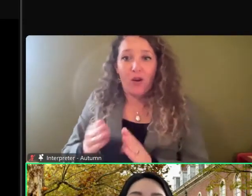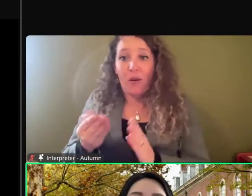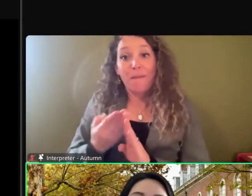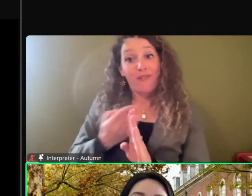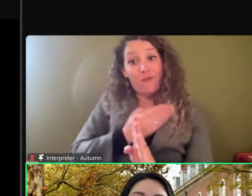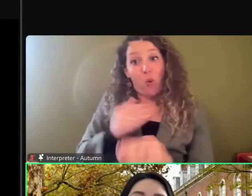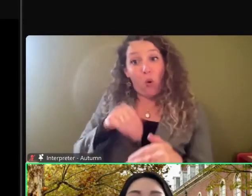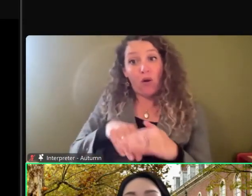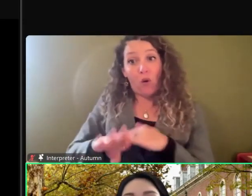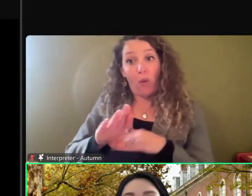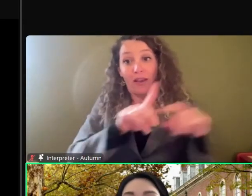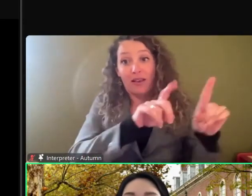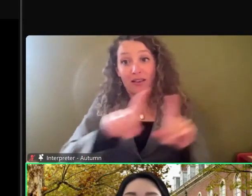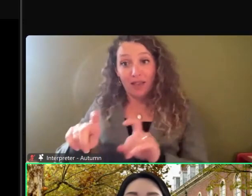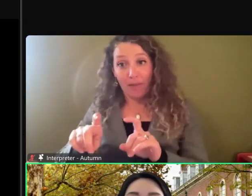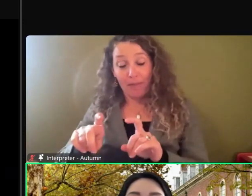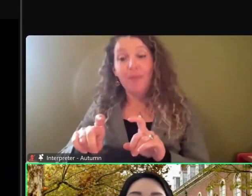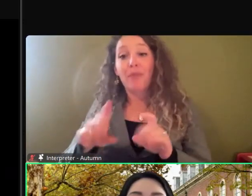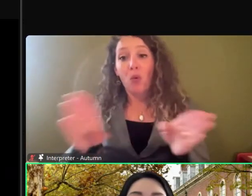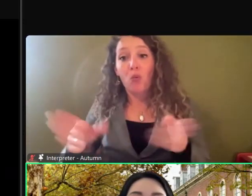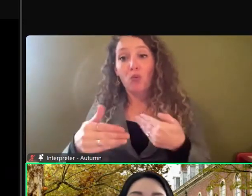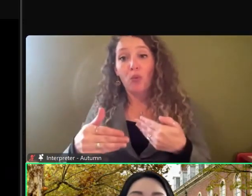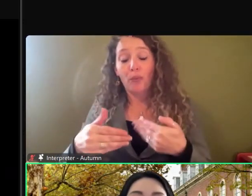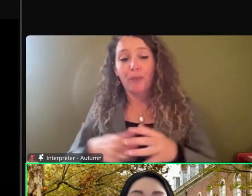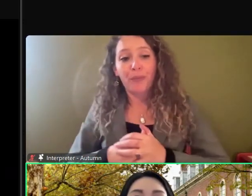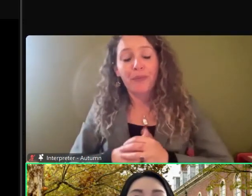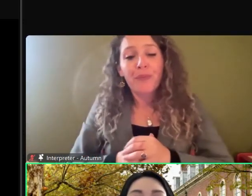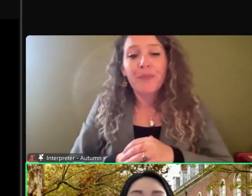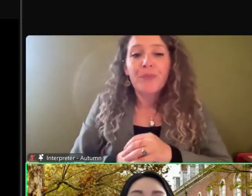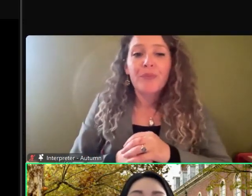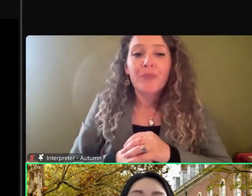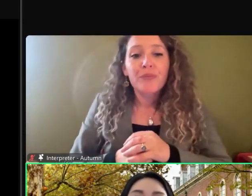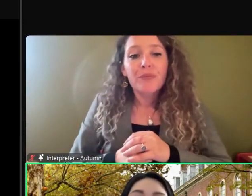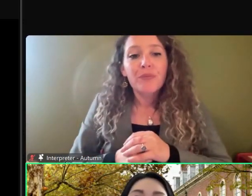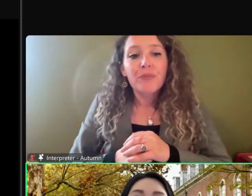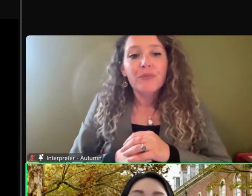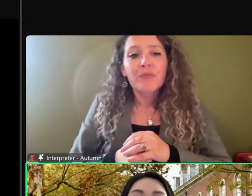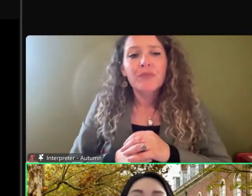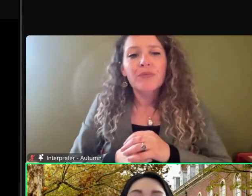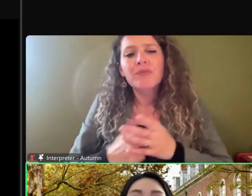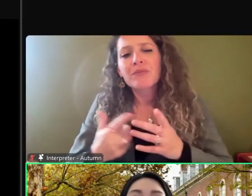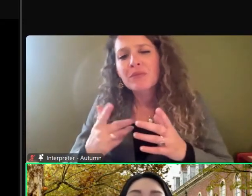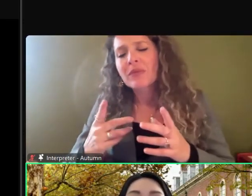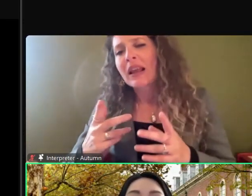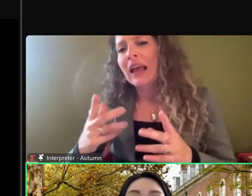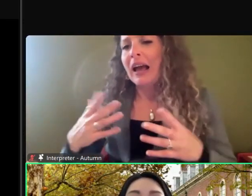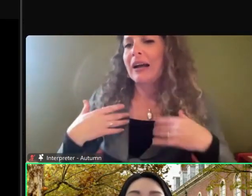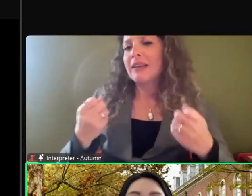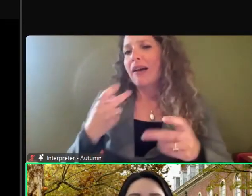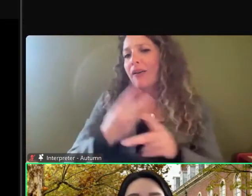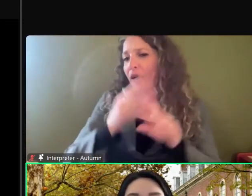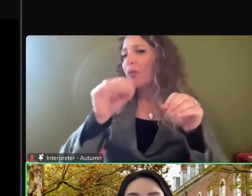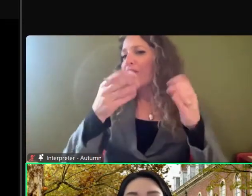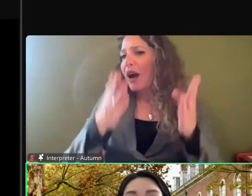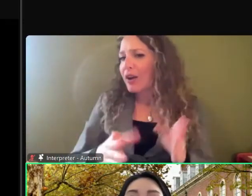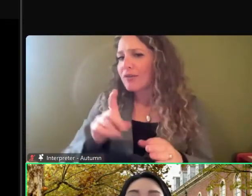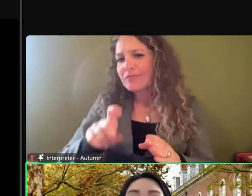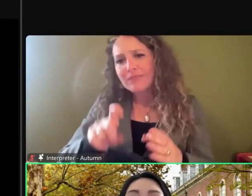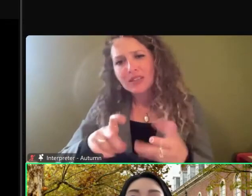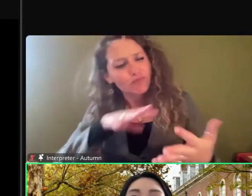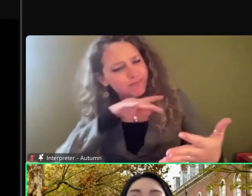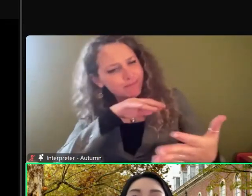room as a healthcare provider. Another point I found troubling was that